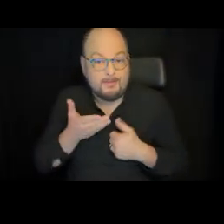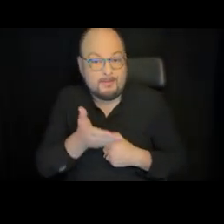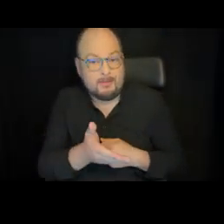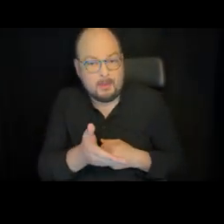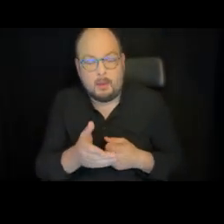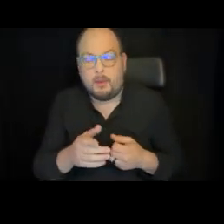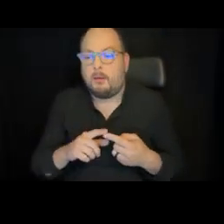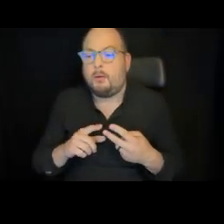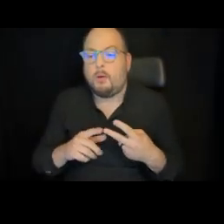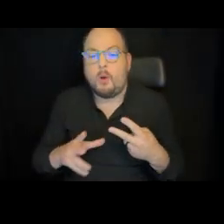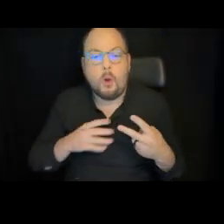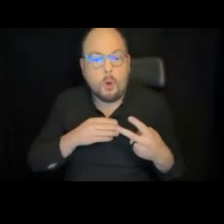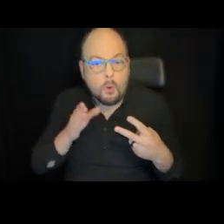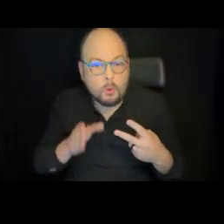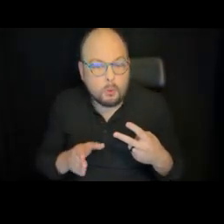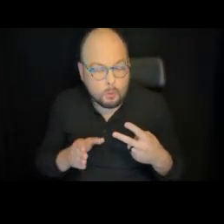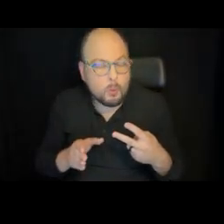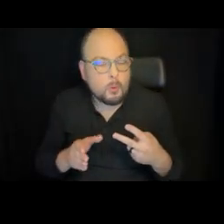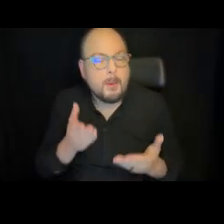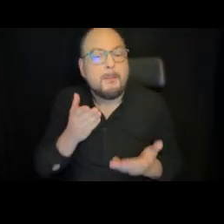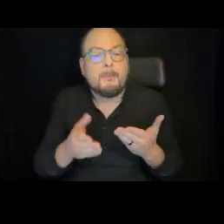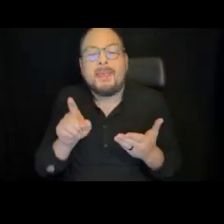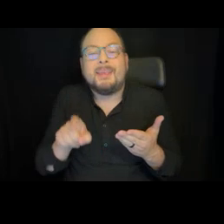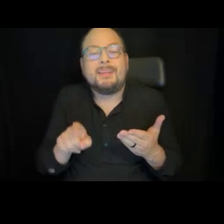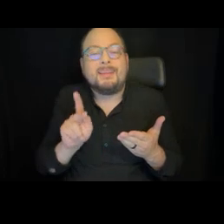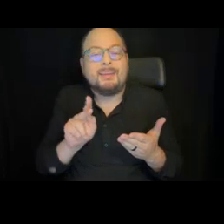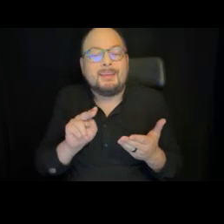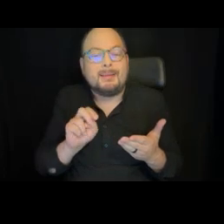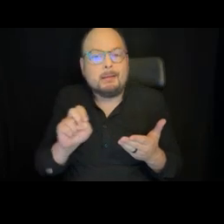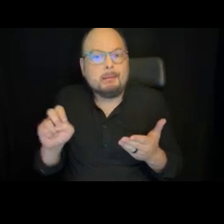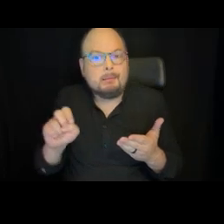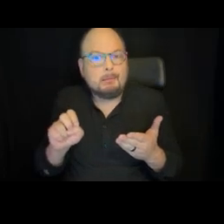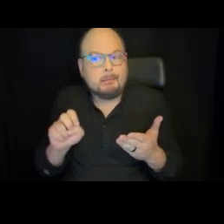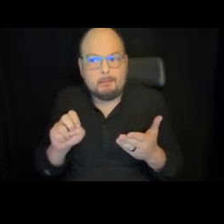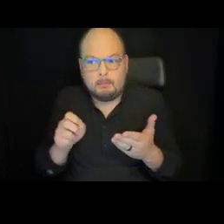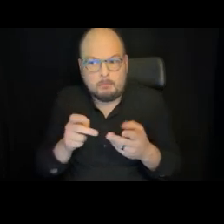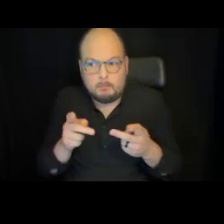since it can be provided quickly and easily.